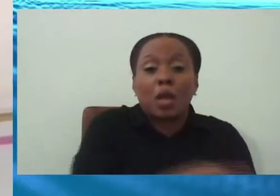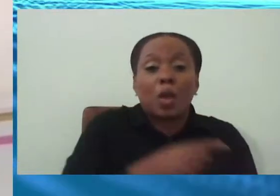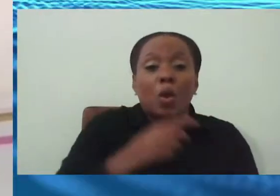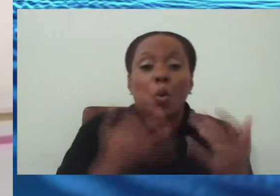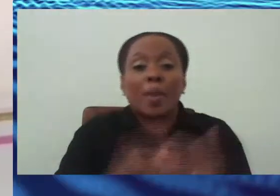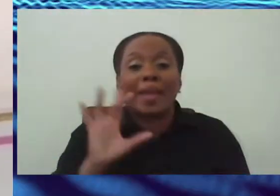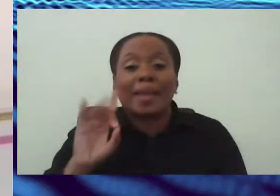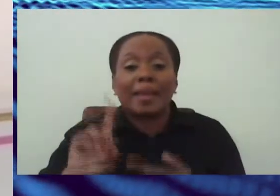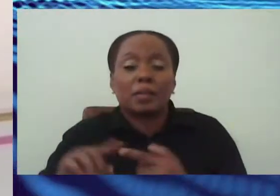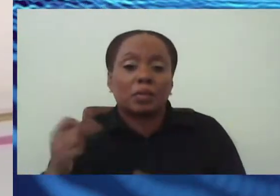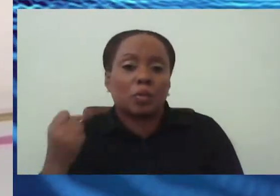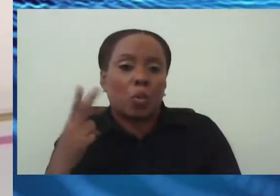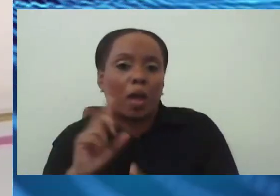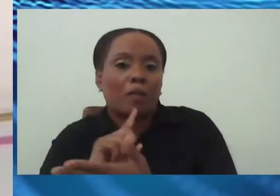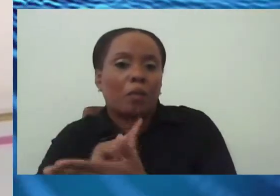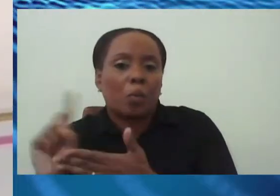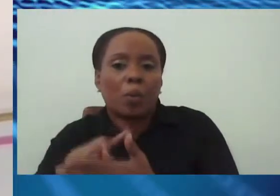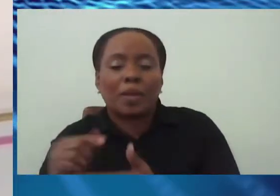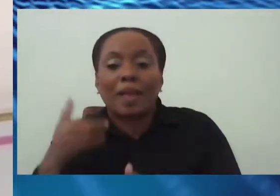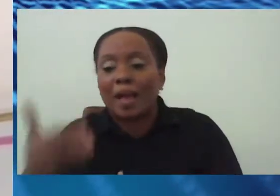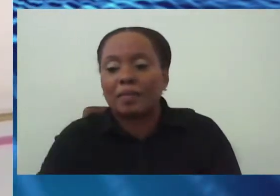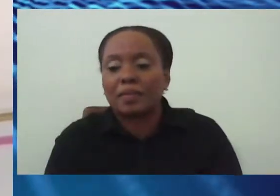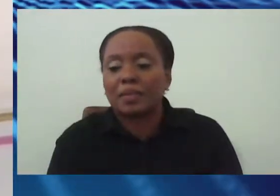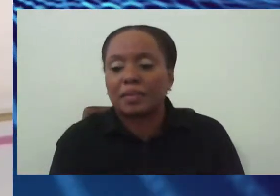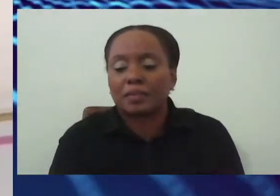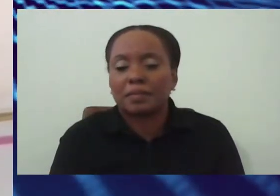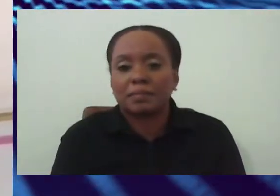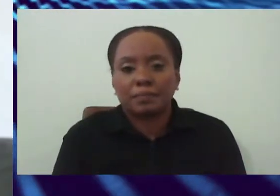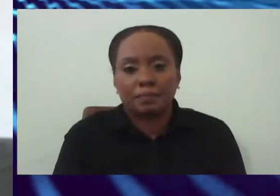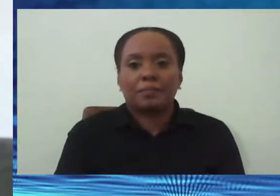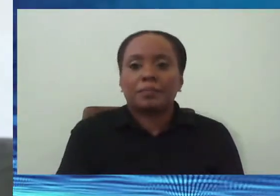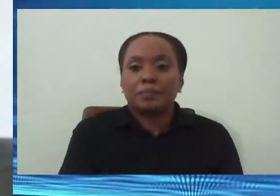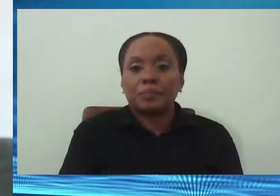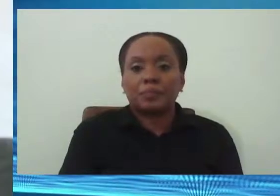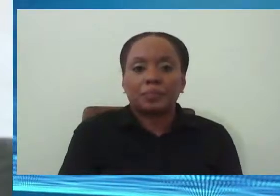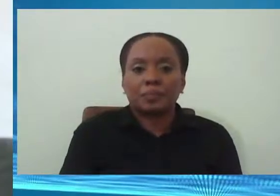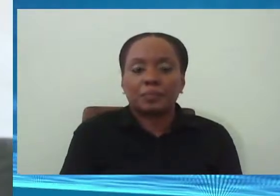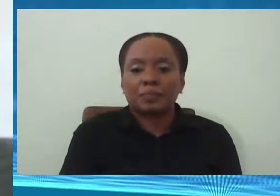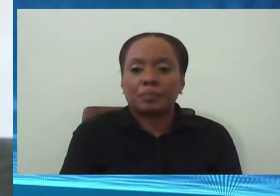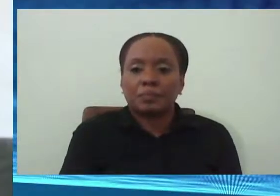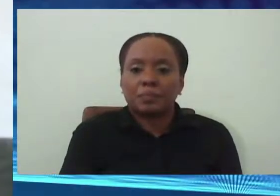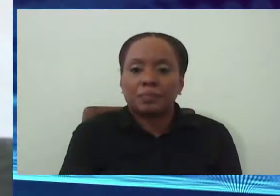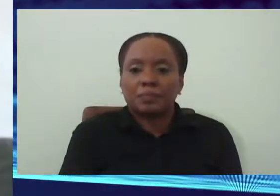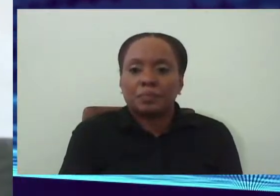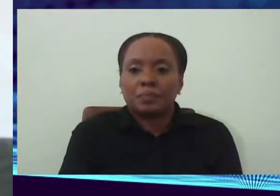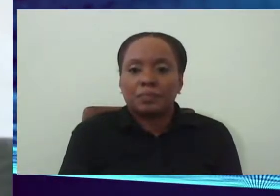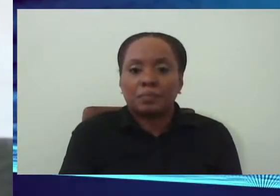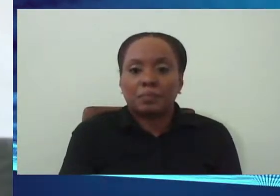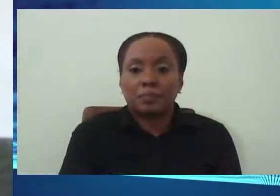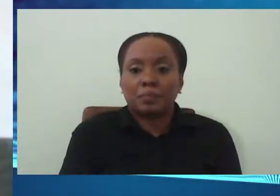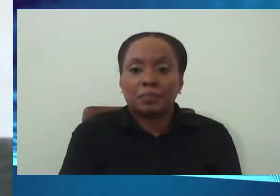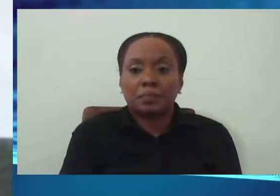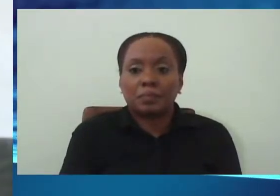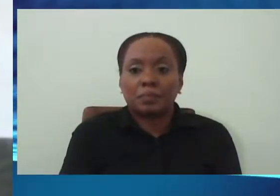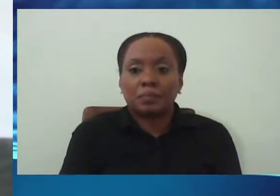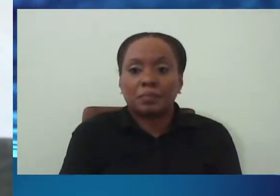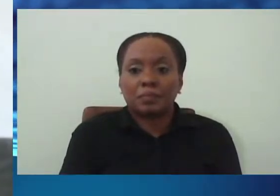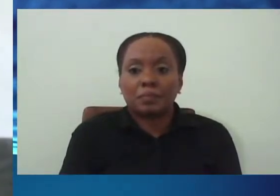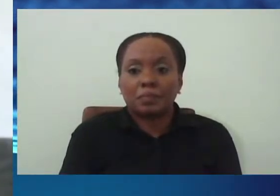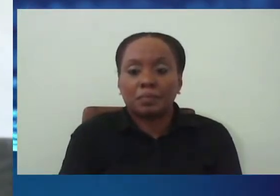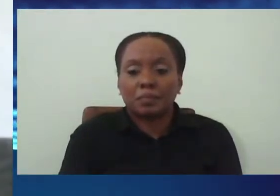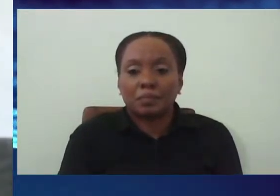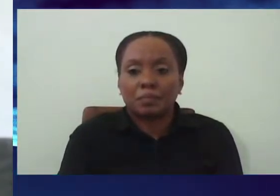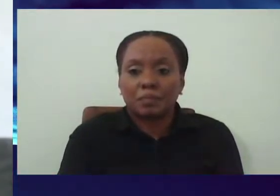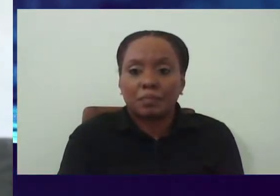what I wanted to emphasize there. This person says that we're always talking about wearing our mask correctly,